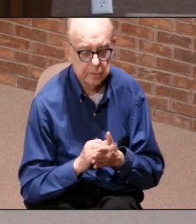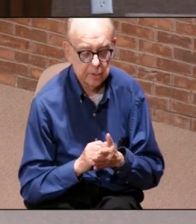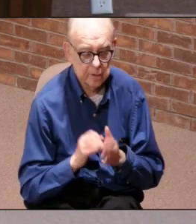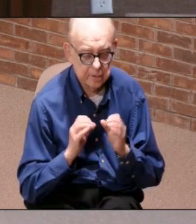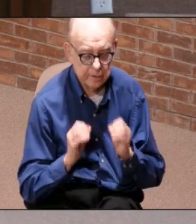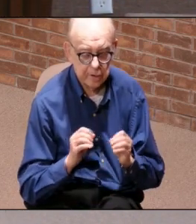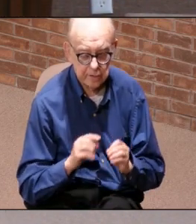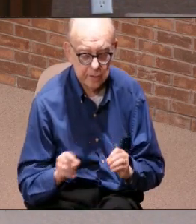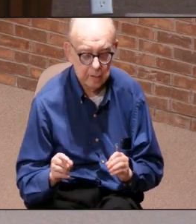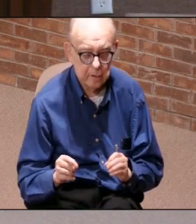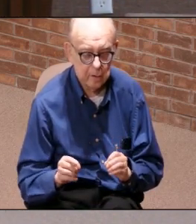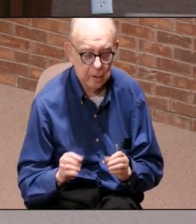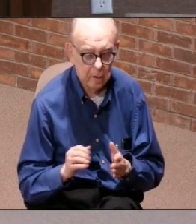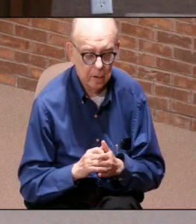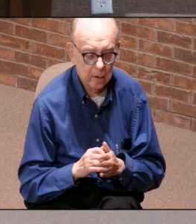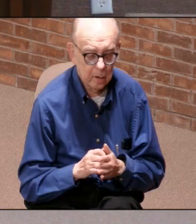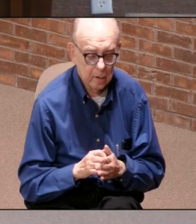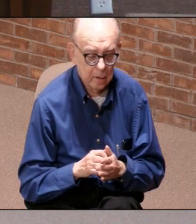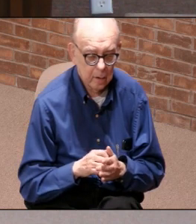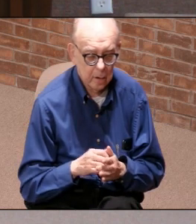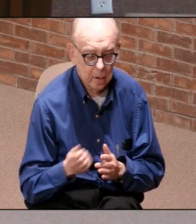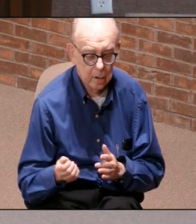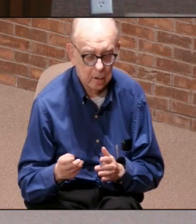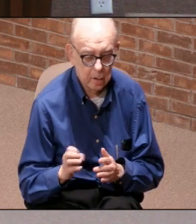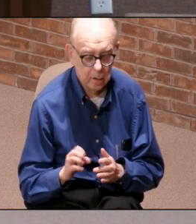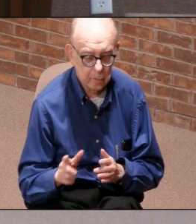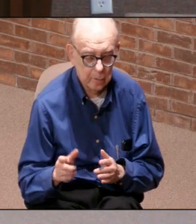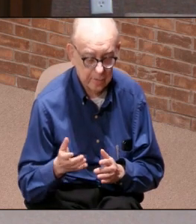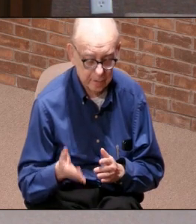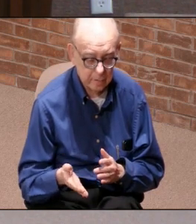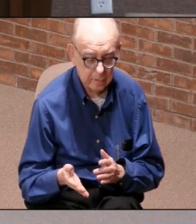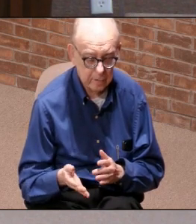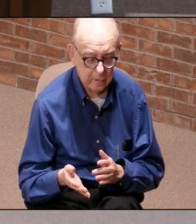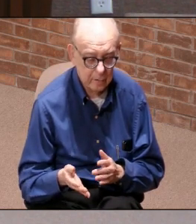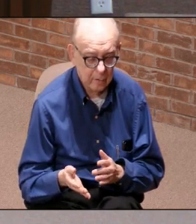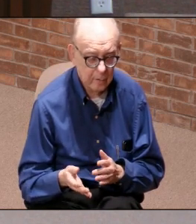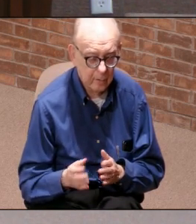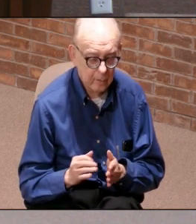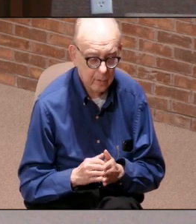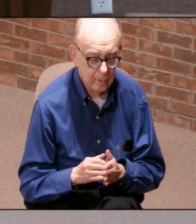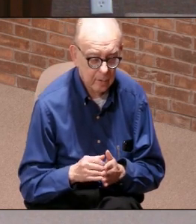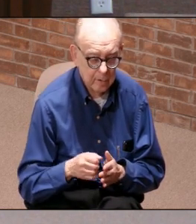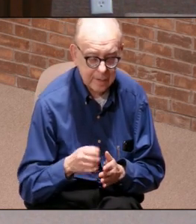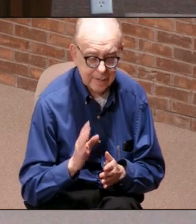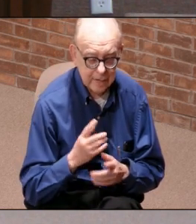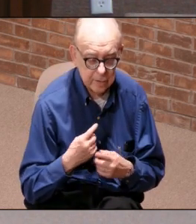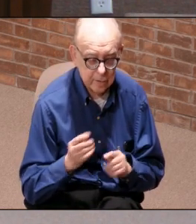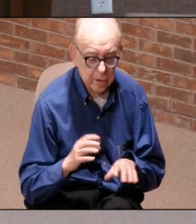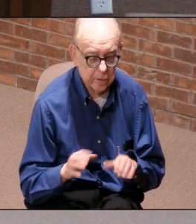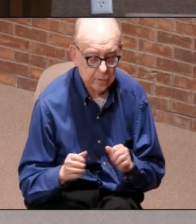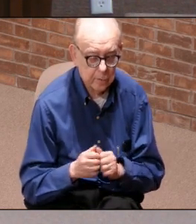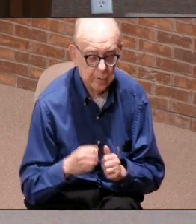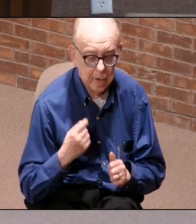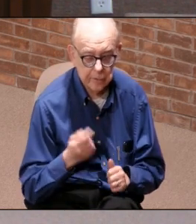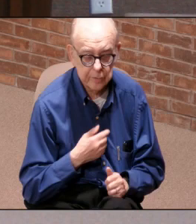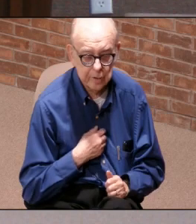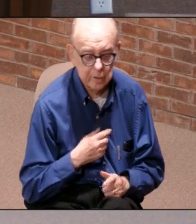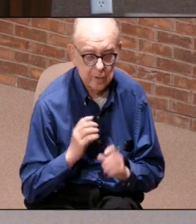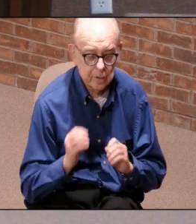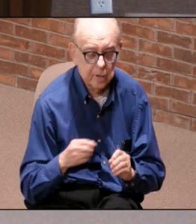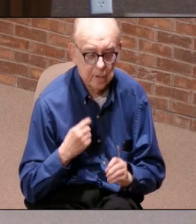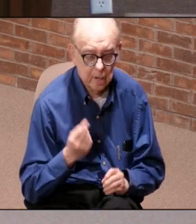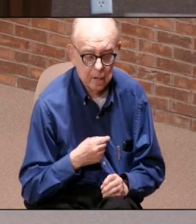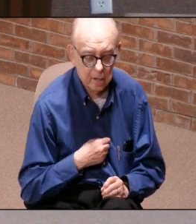teach them that there's another will in here. And that's what God's trying to do with us, is to teach